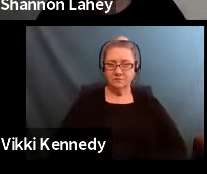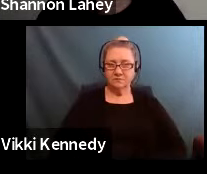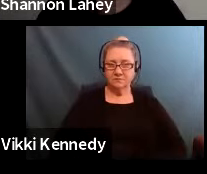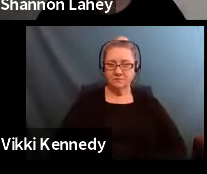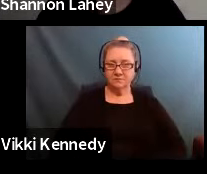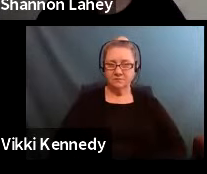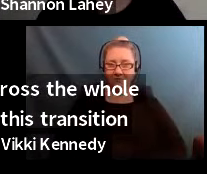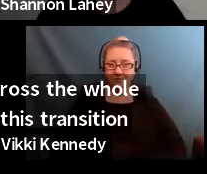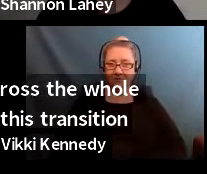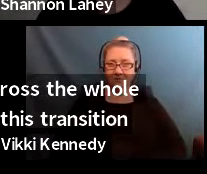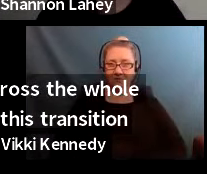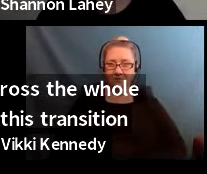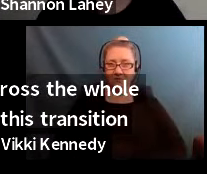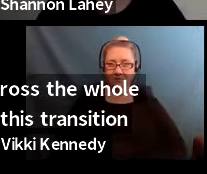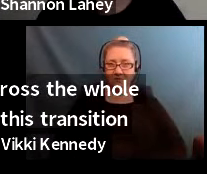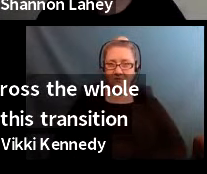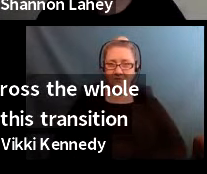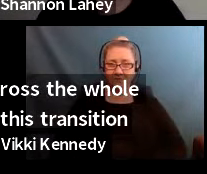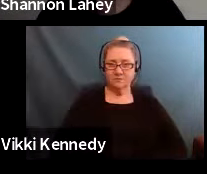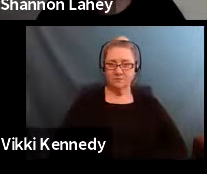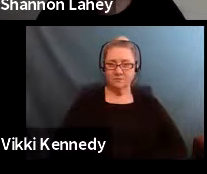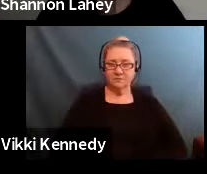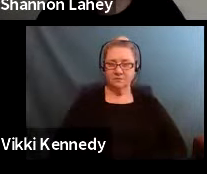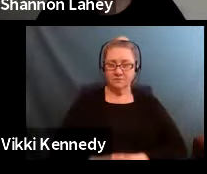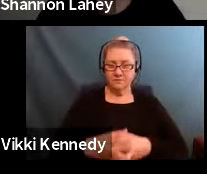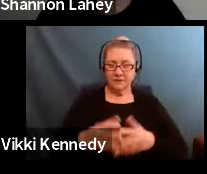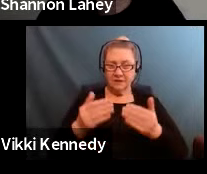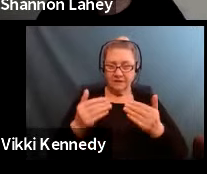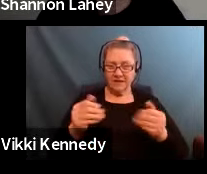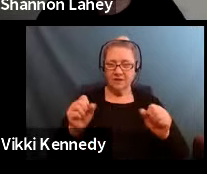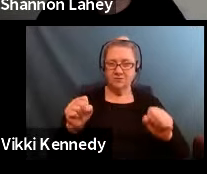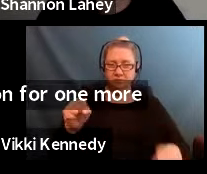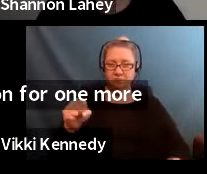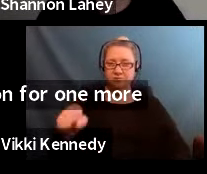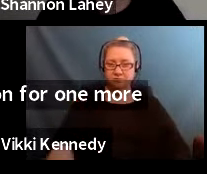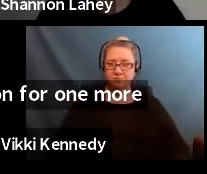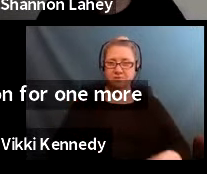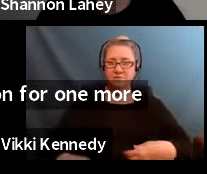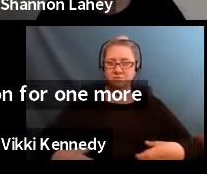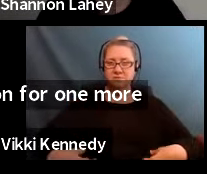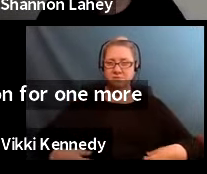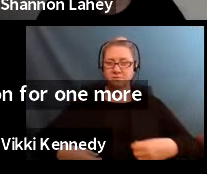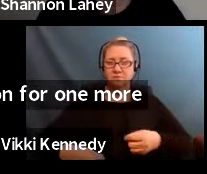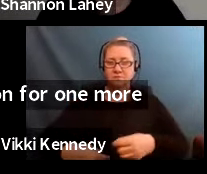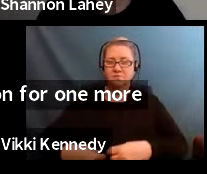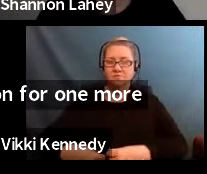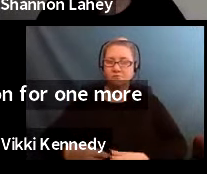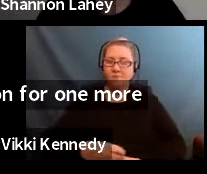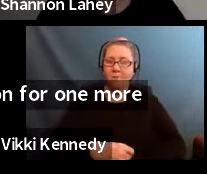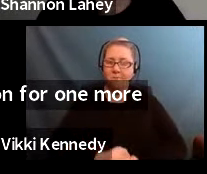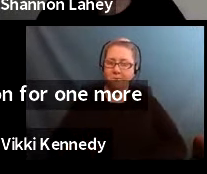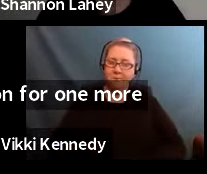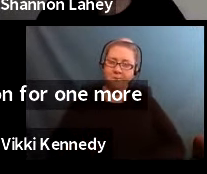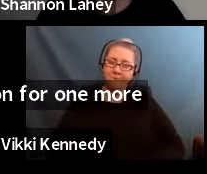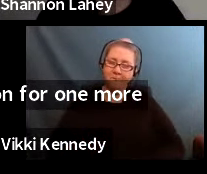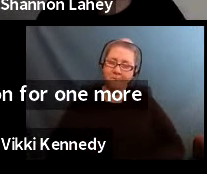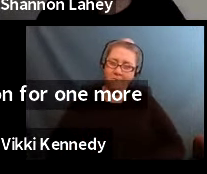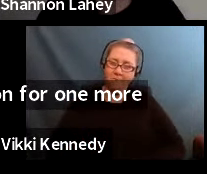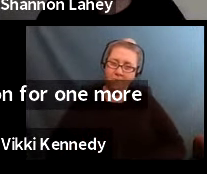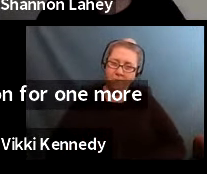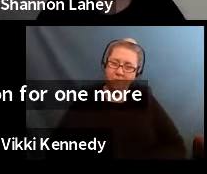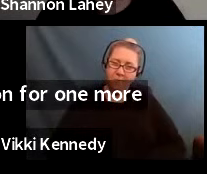Can you hear me? Now we can. Can you hear me? Yes. Yes. Thank Yay. you. Okay, great. Sorry, I've been having microphone problems. This is